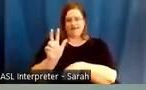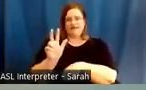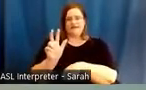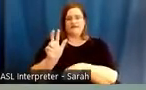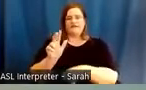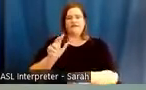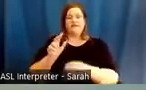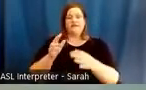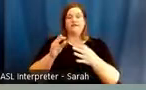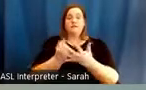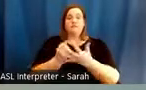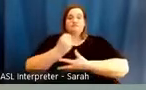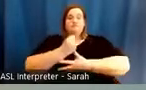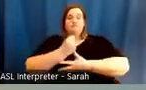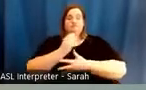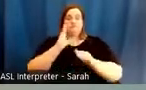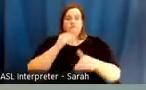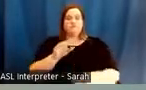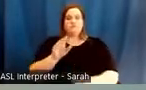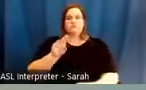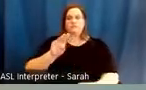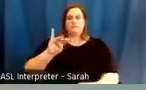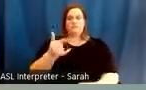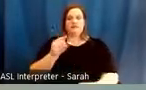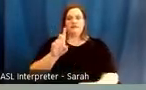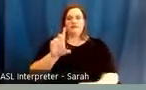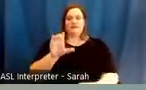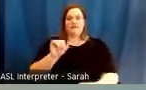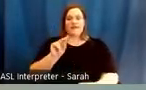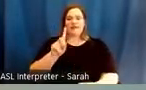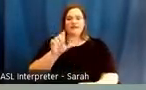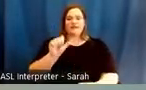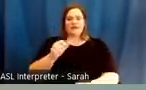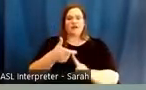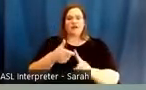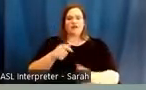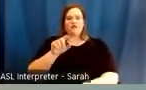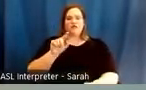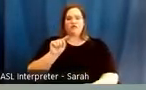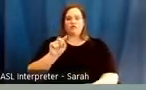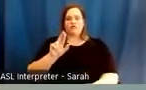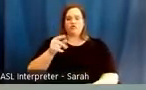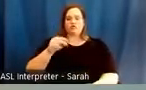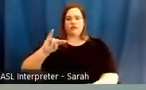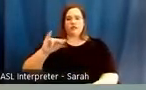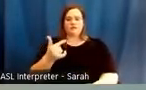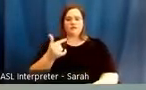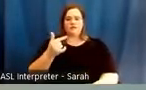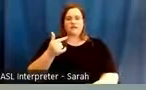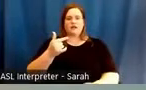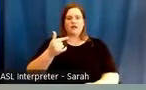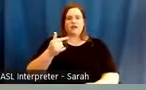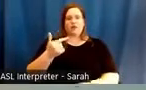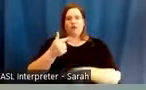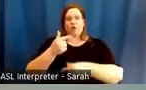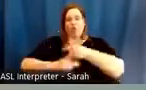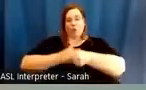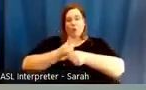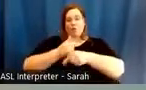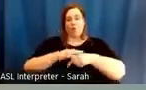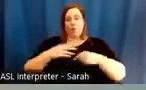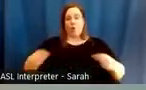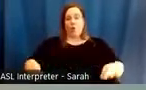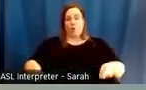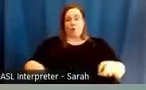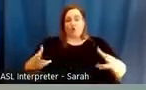Keynote speaker is Ming Kanade from Traipsing Global on Wheels. And finally, thank you all for